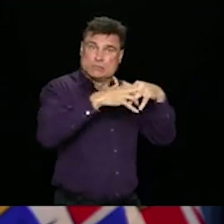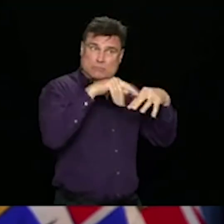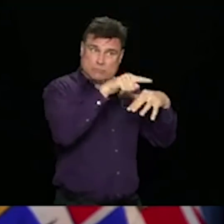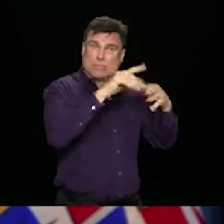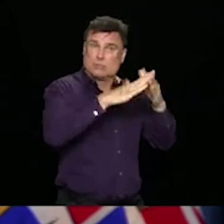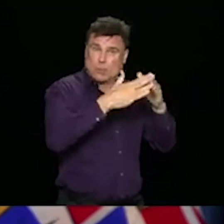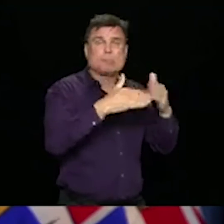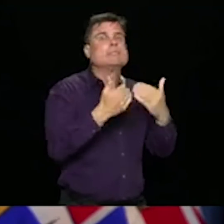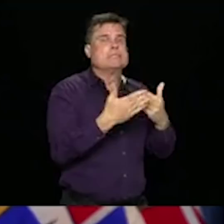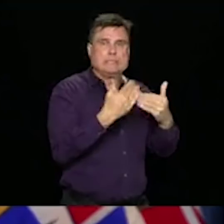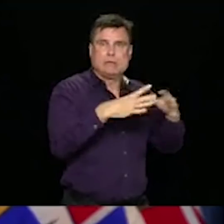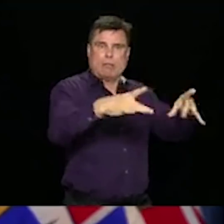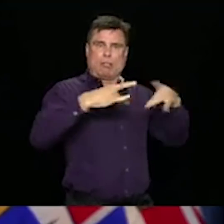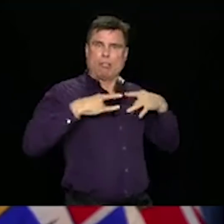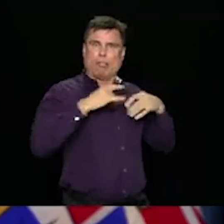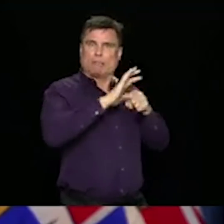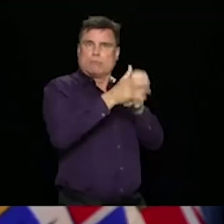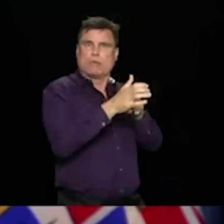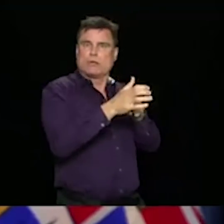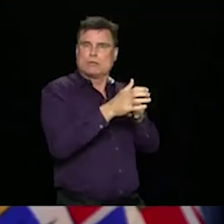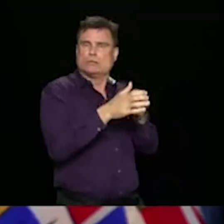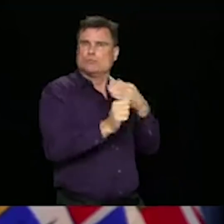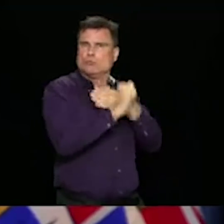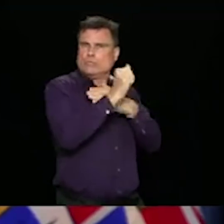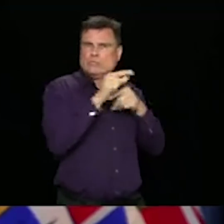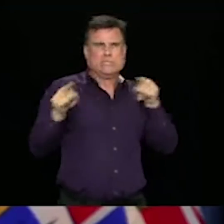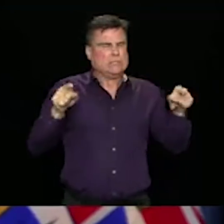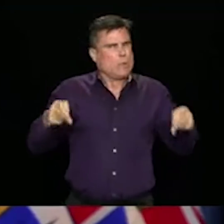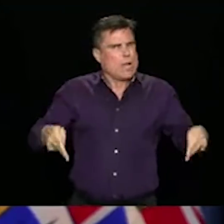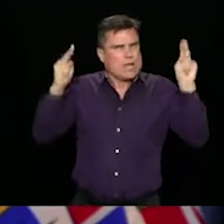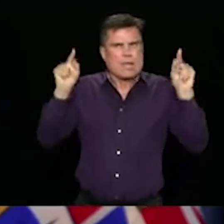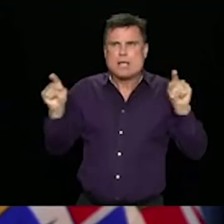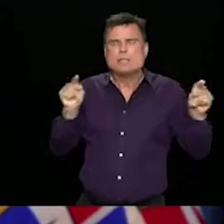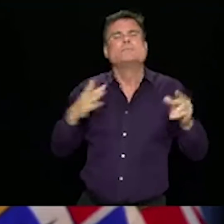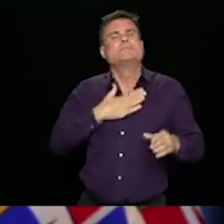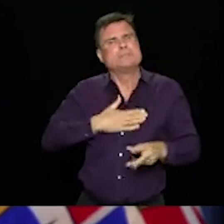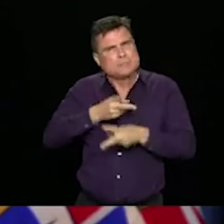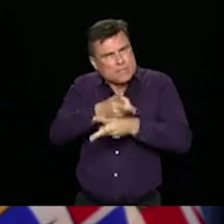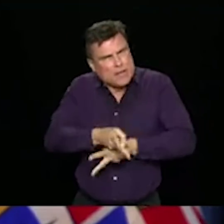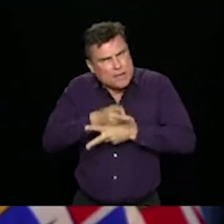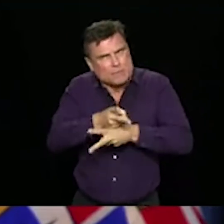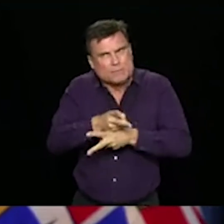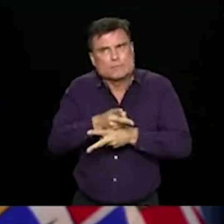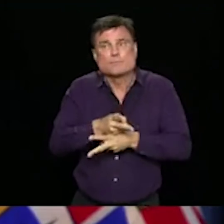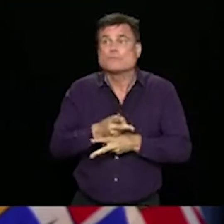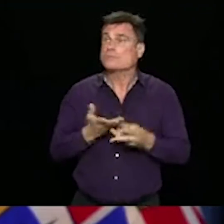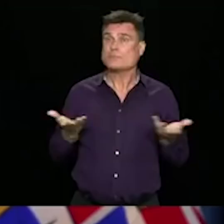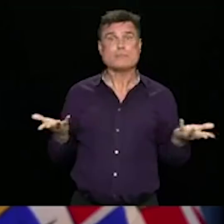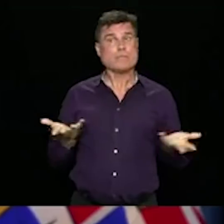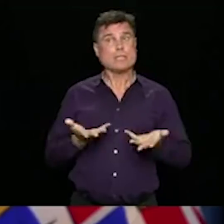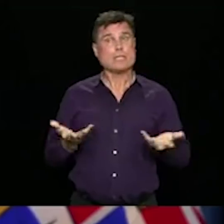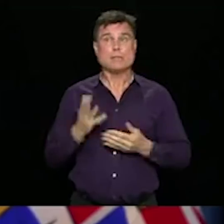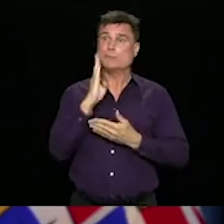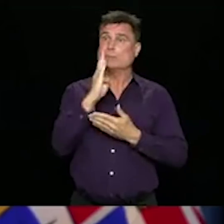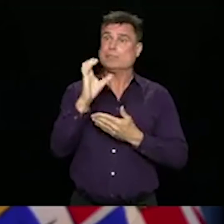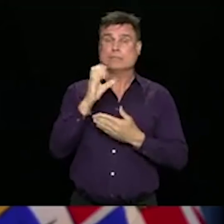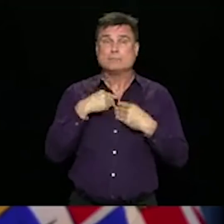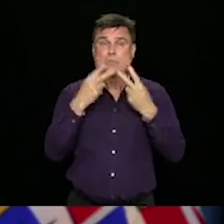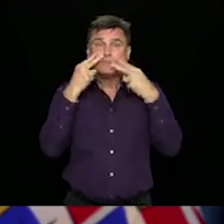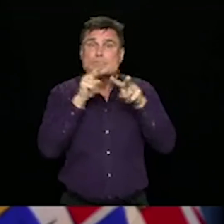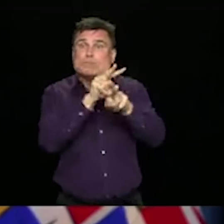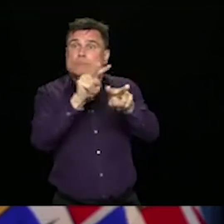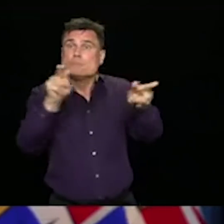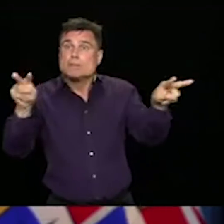careful in how we exercise our right to peaceful demonstration. I saw many people wearing masks and keeping their